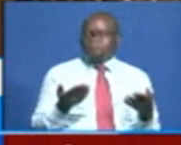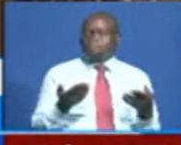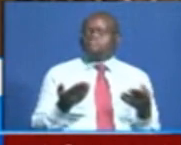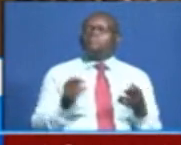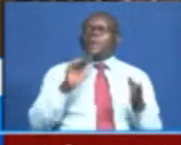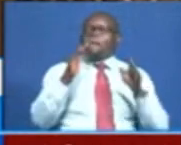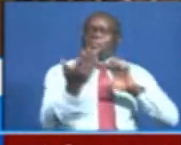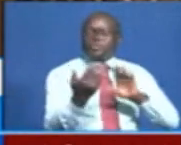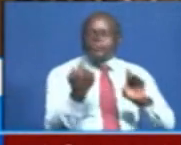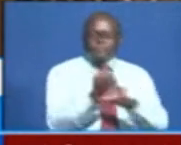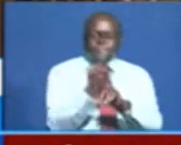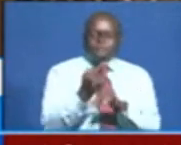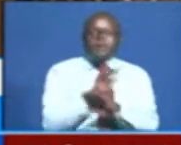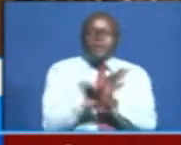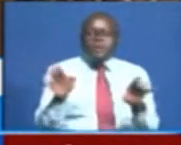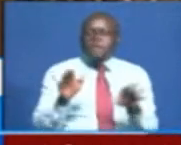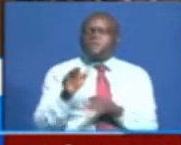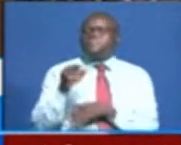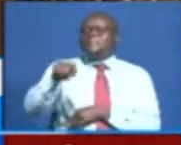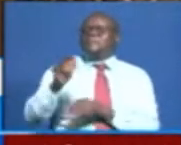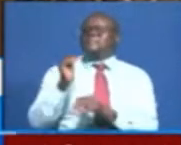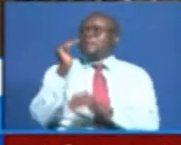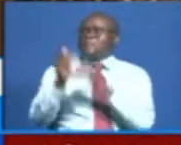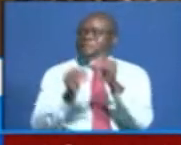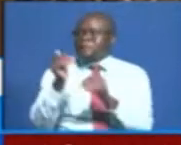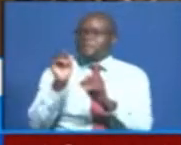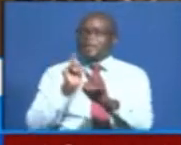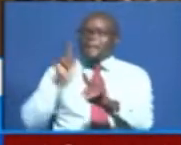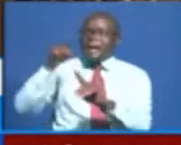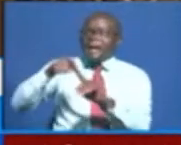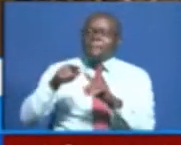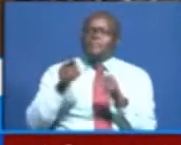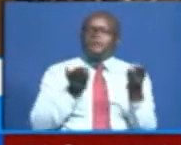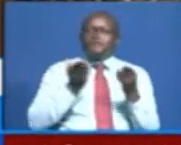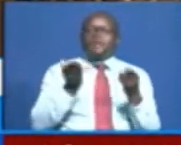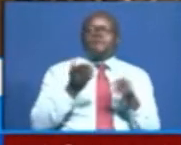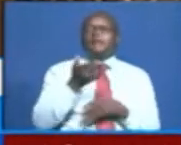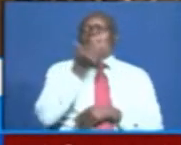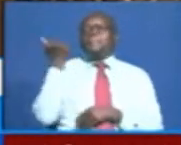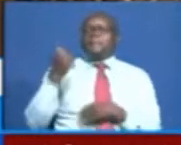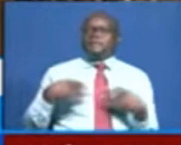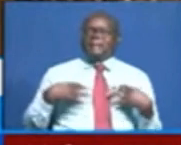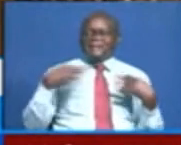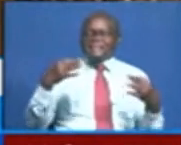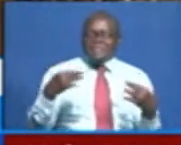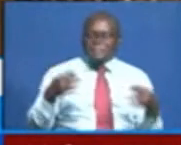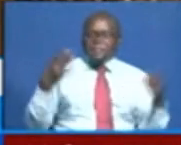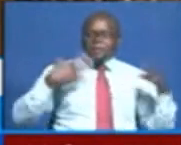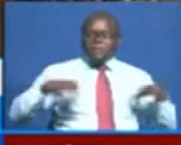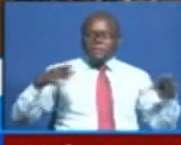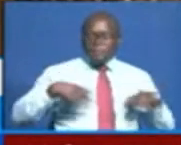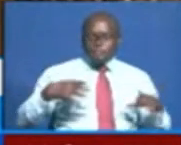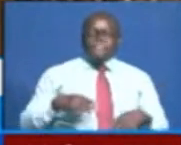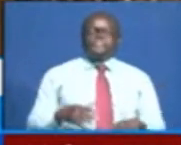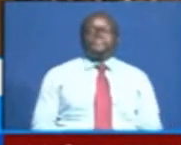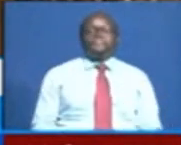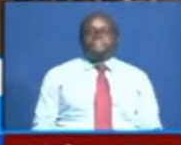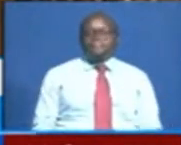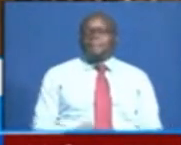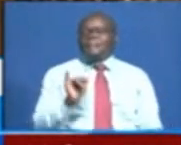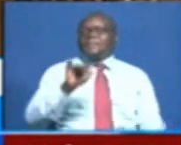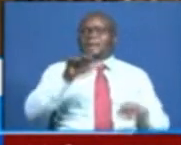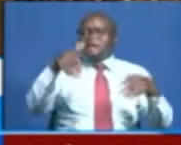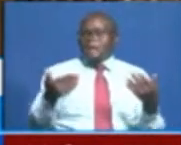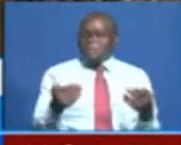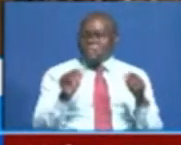approaches, noting that these processes are intended to serve the best interests of the people. That is how